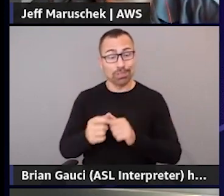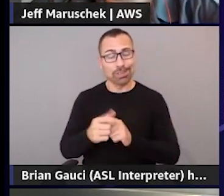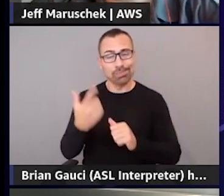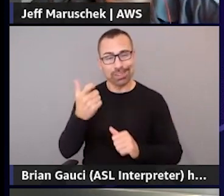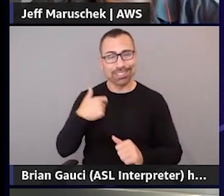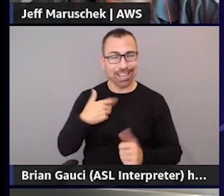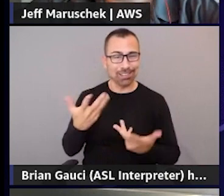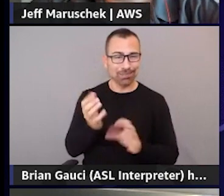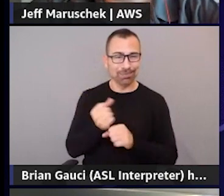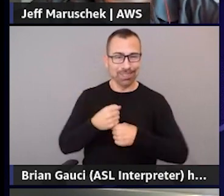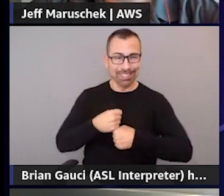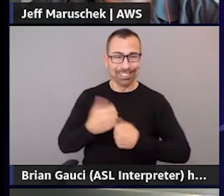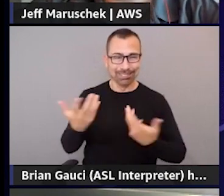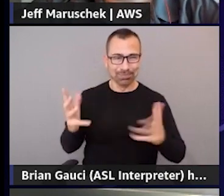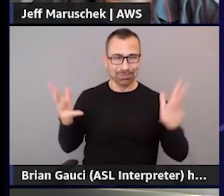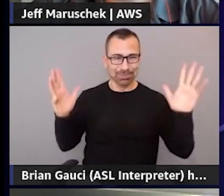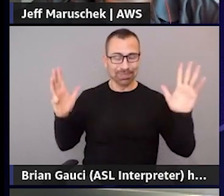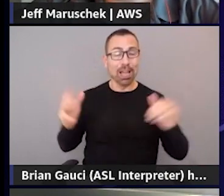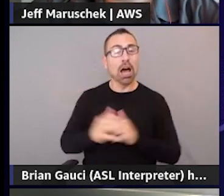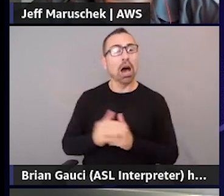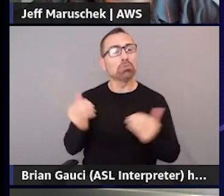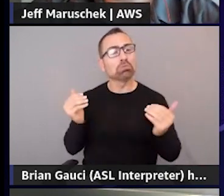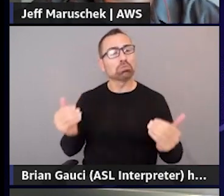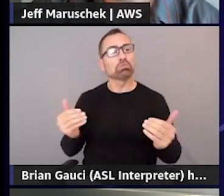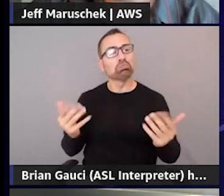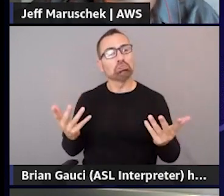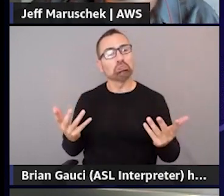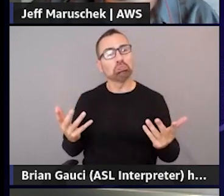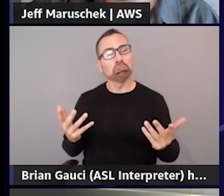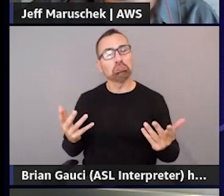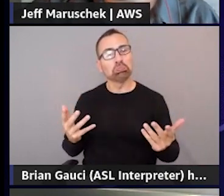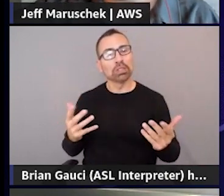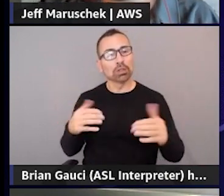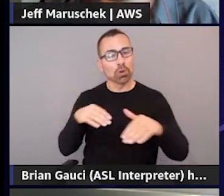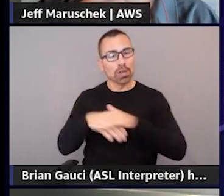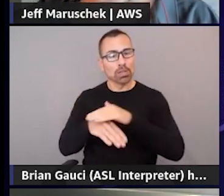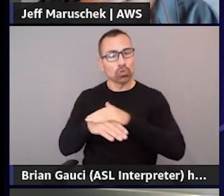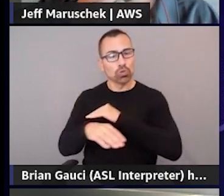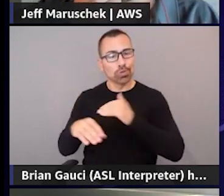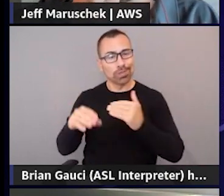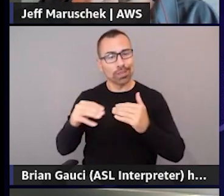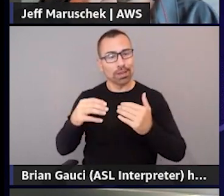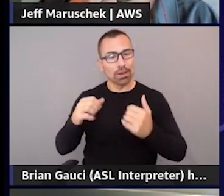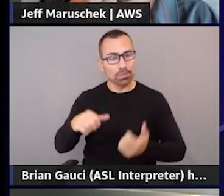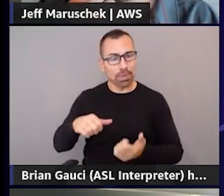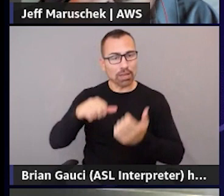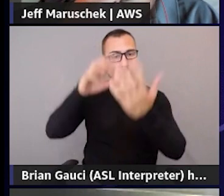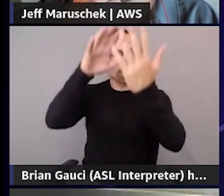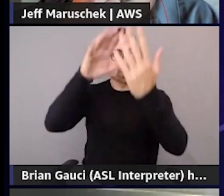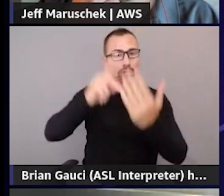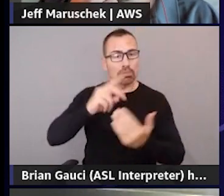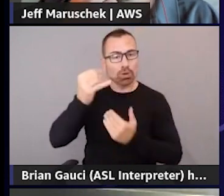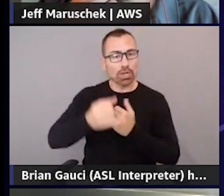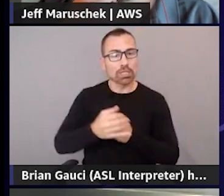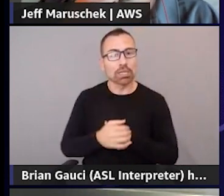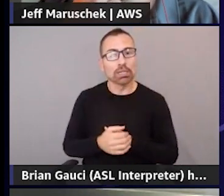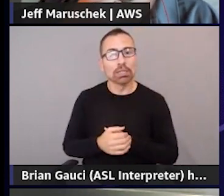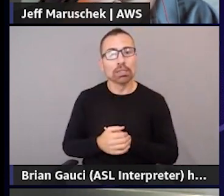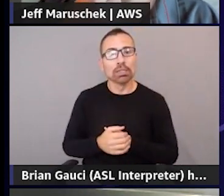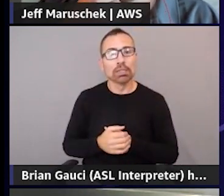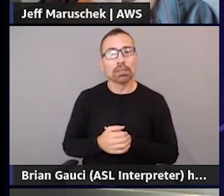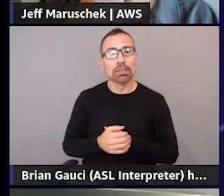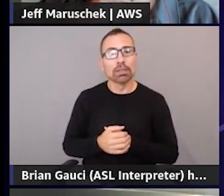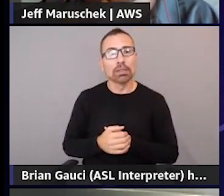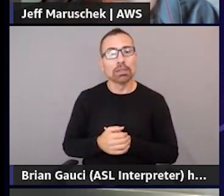I will just go and straight into the migration project. Oh, hold on, I'm in the wrong place. Go to the